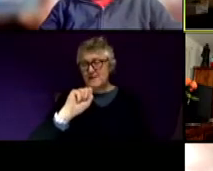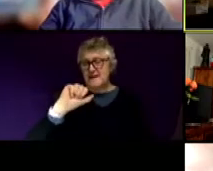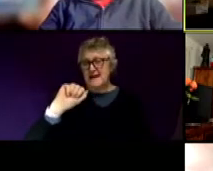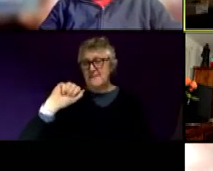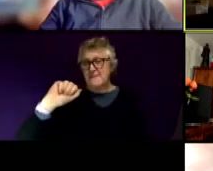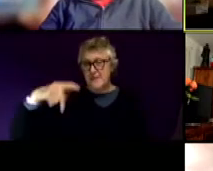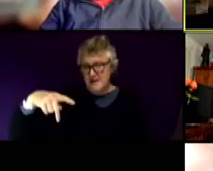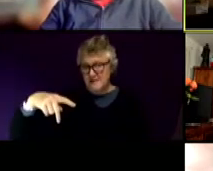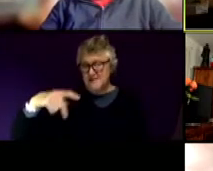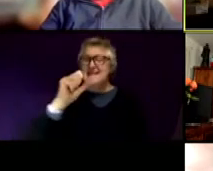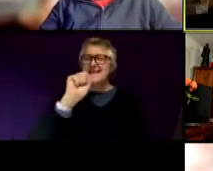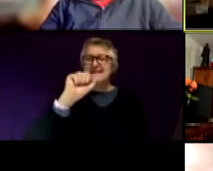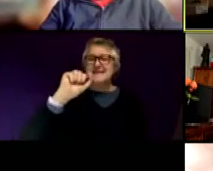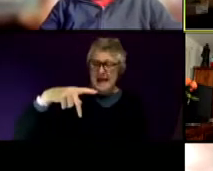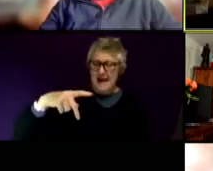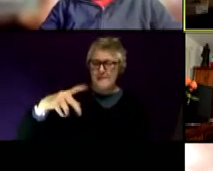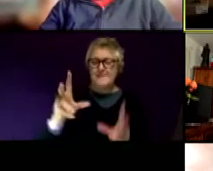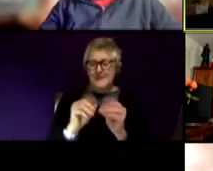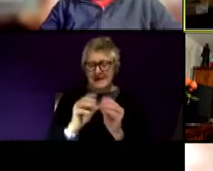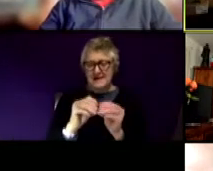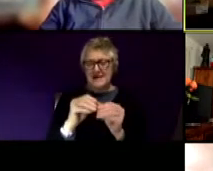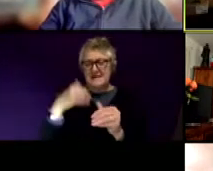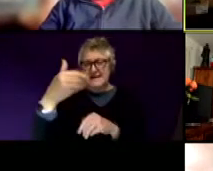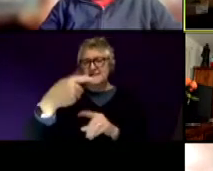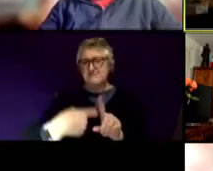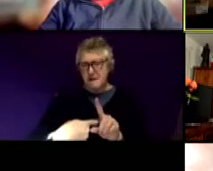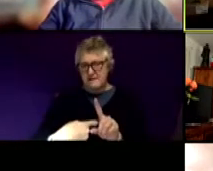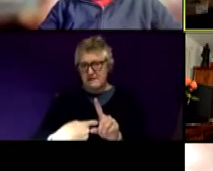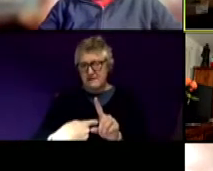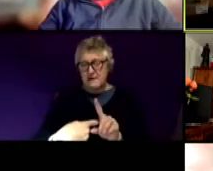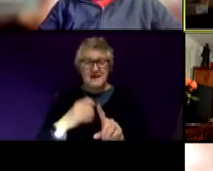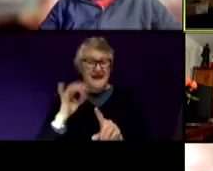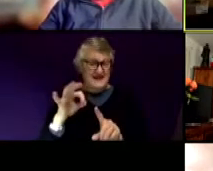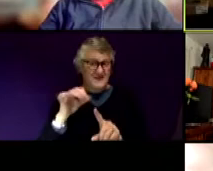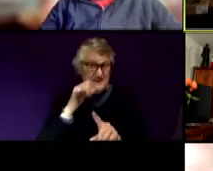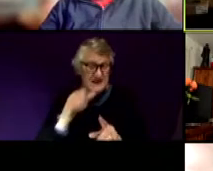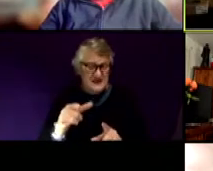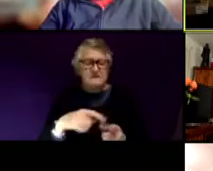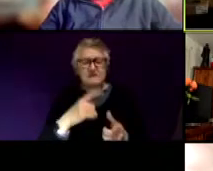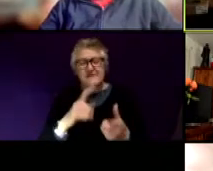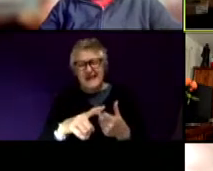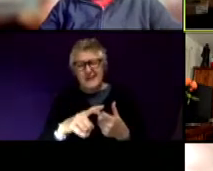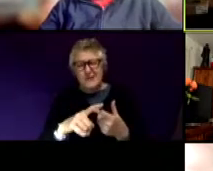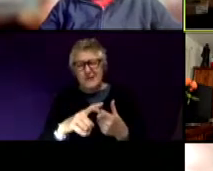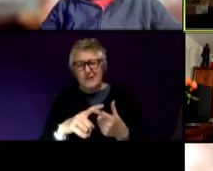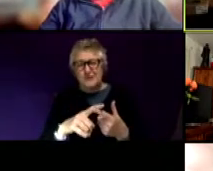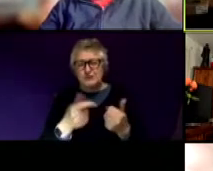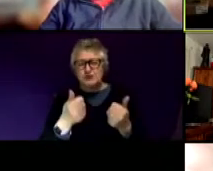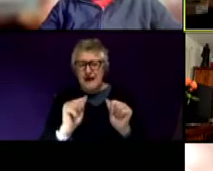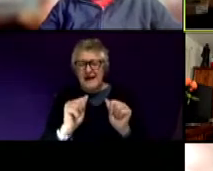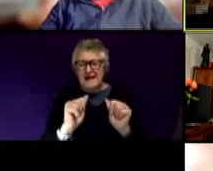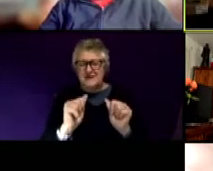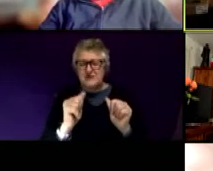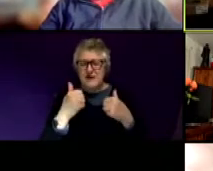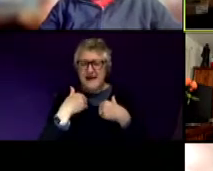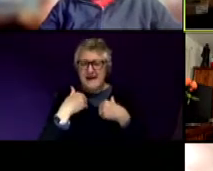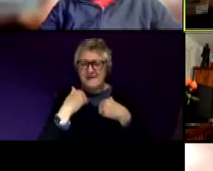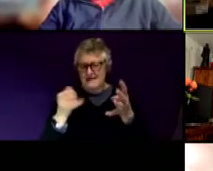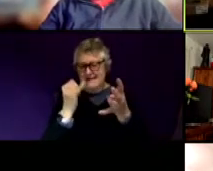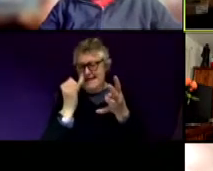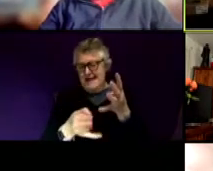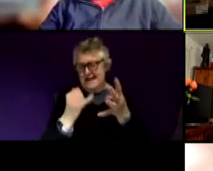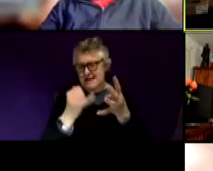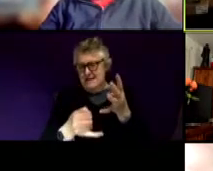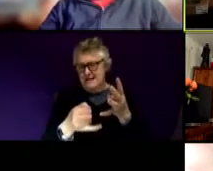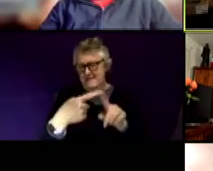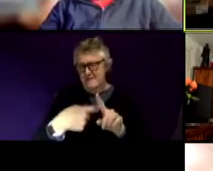then we will be reaching out to all members to see if we can do it at the end of the month. There is a time issue there. And